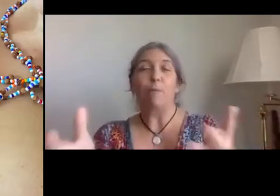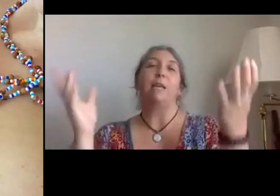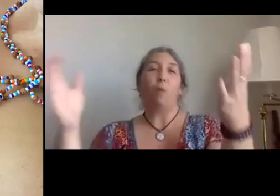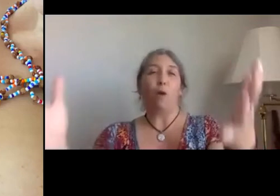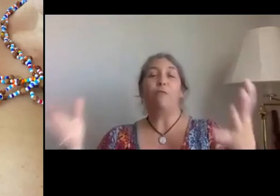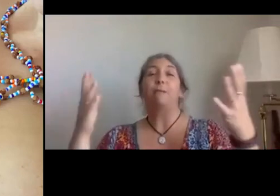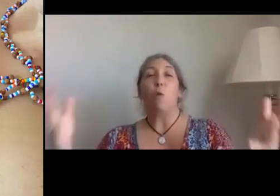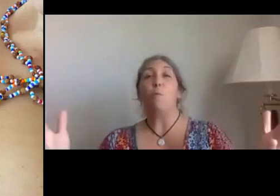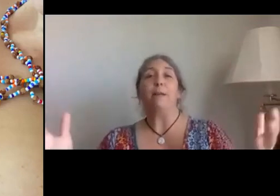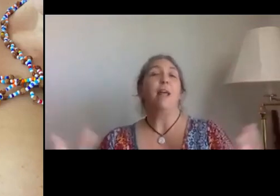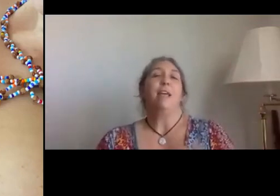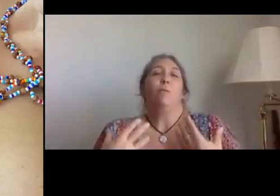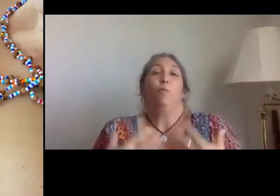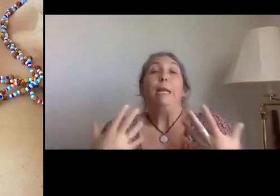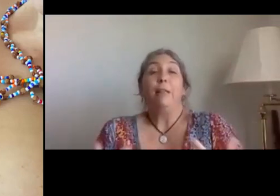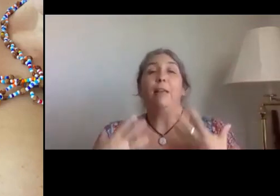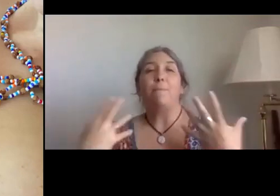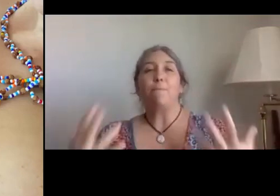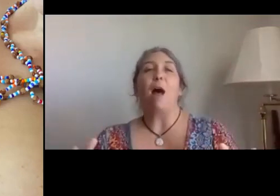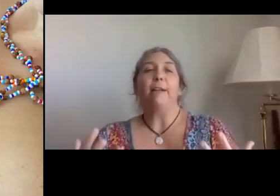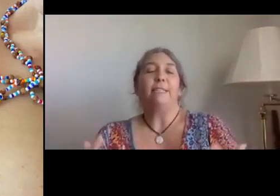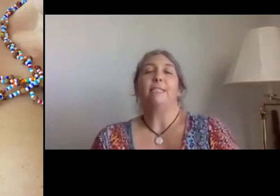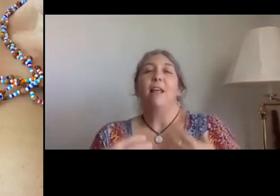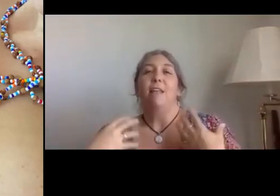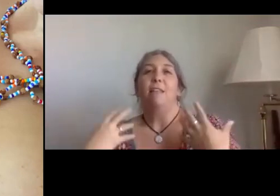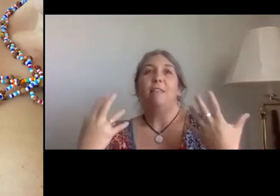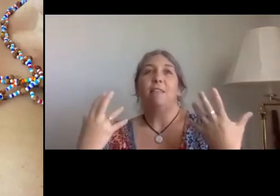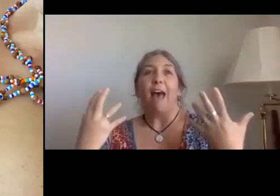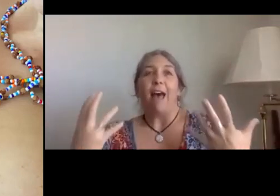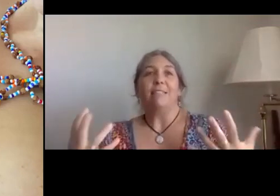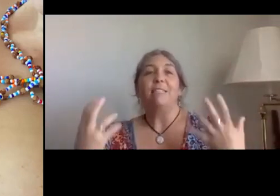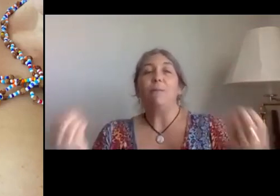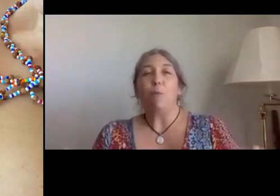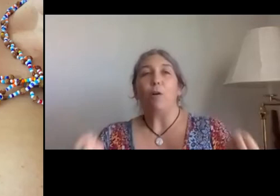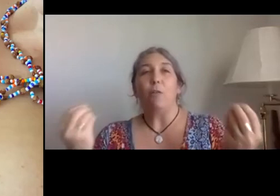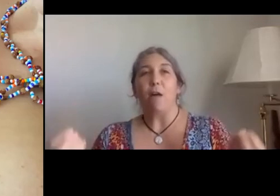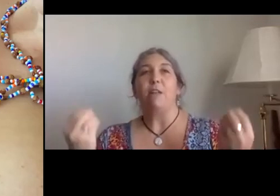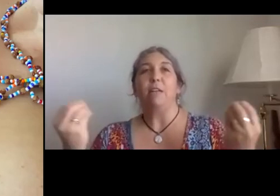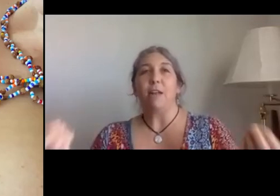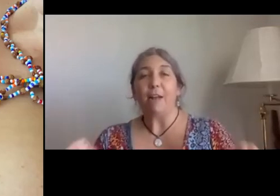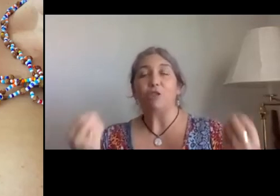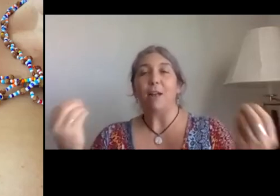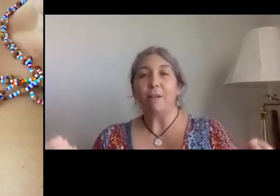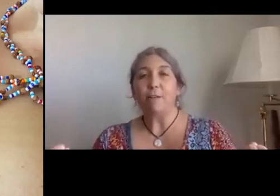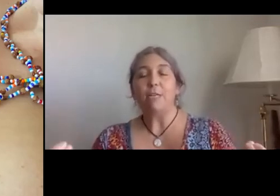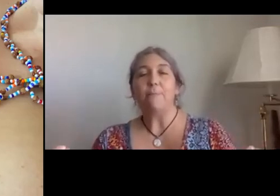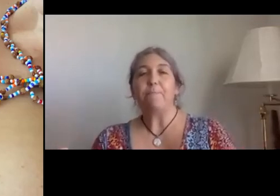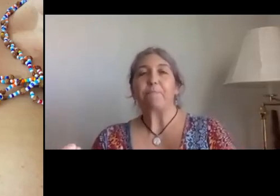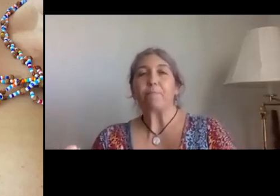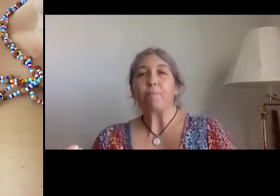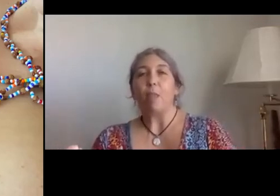moment was a perfect moment. It really embodies that deeper love and connection